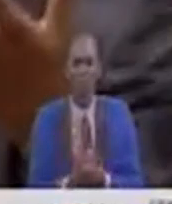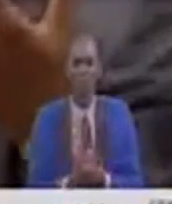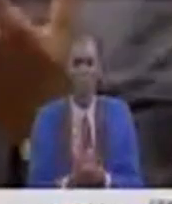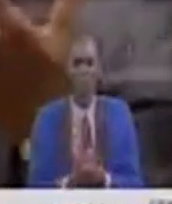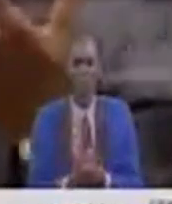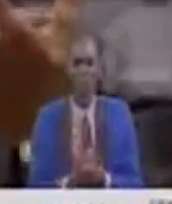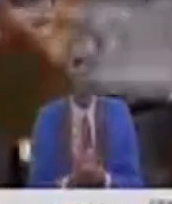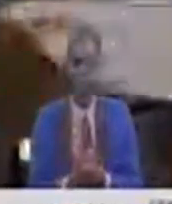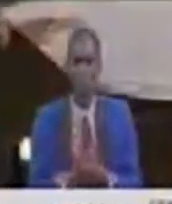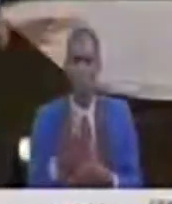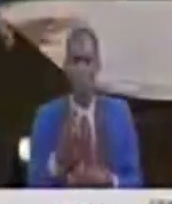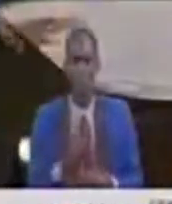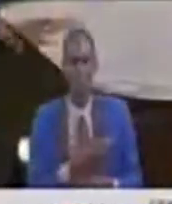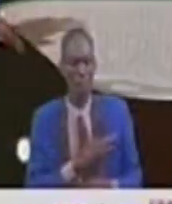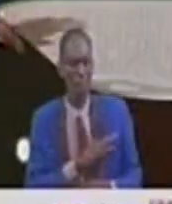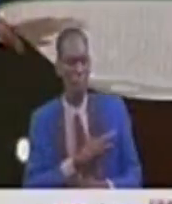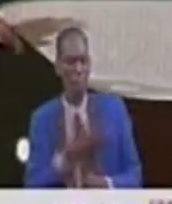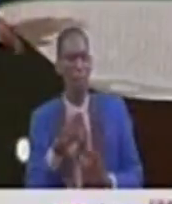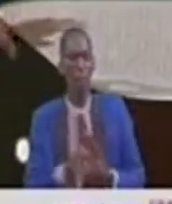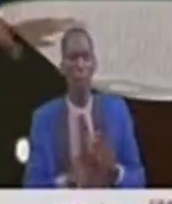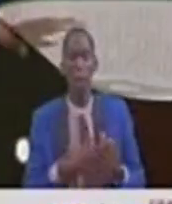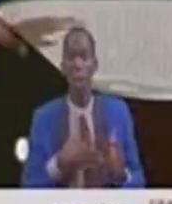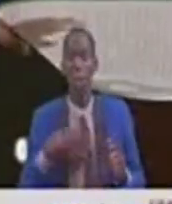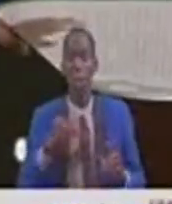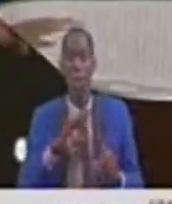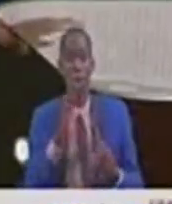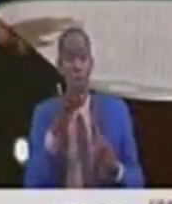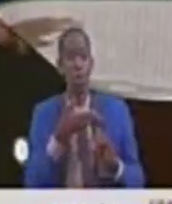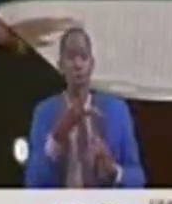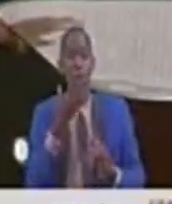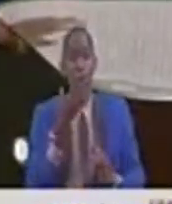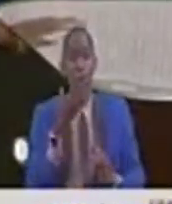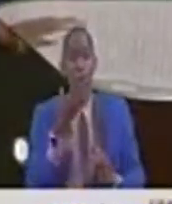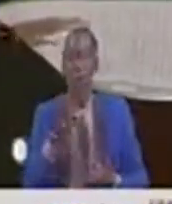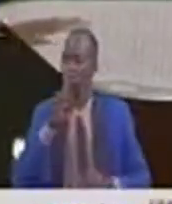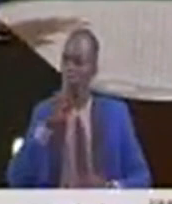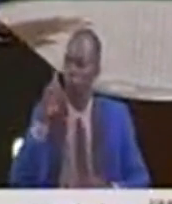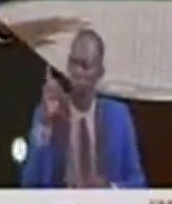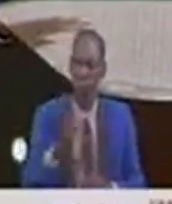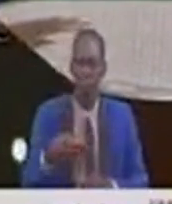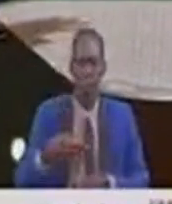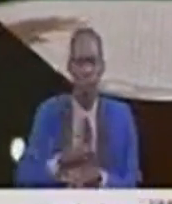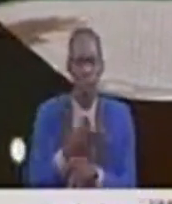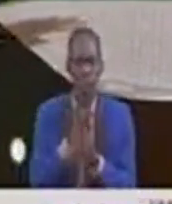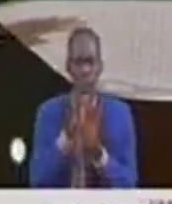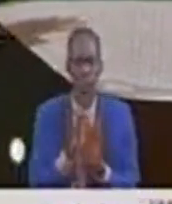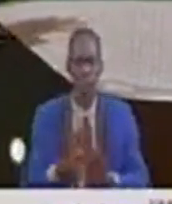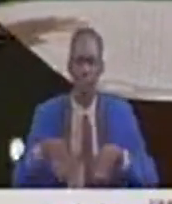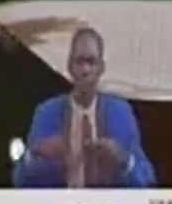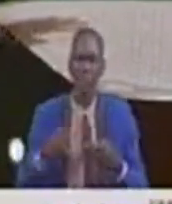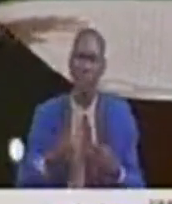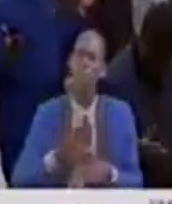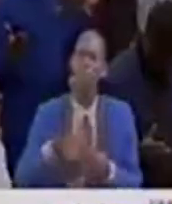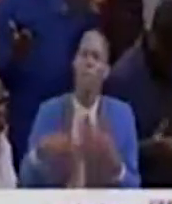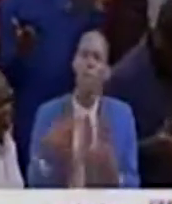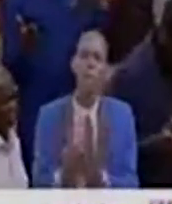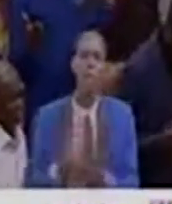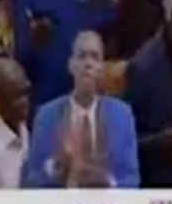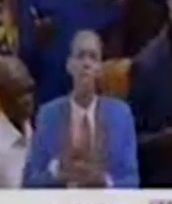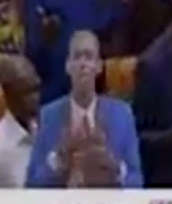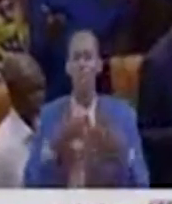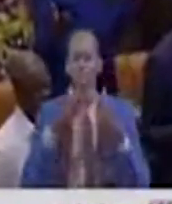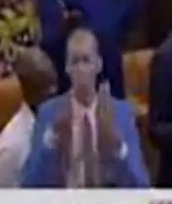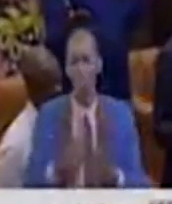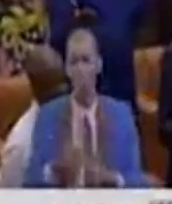The boldness and conviction of a true shepherd grant unto all our leaders. And